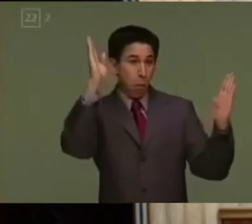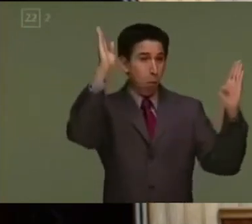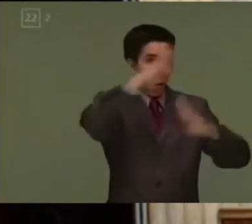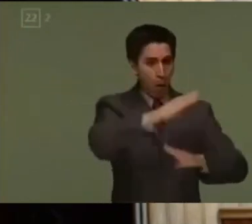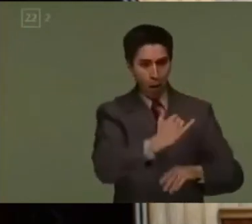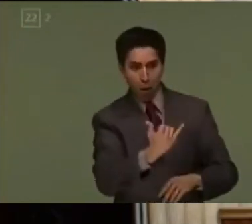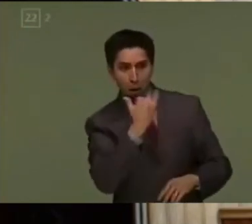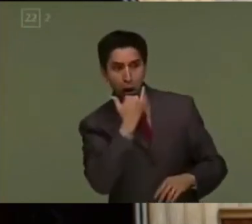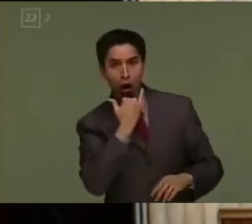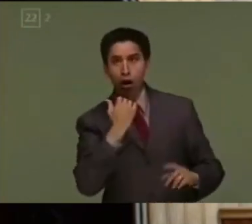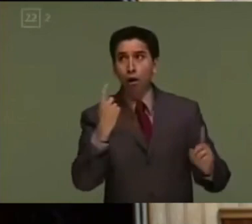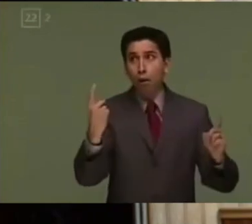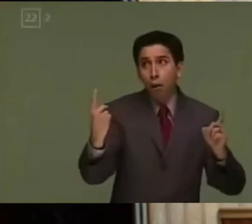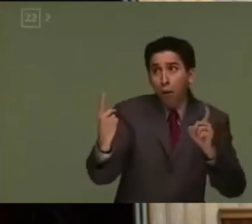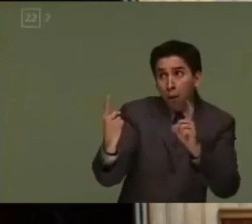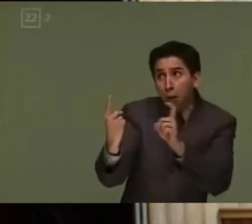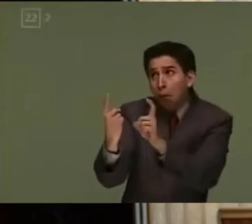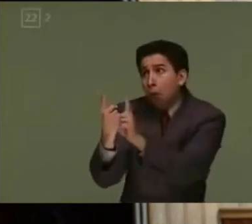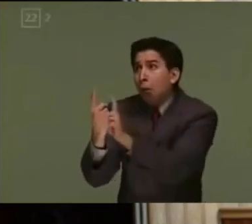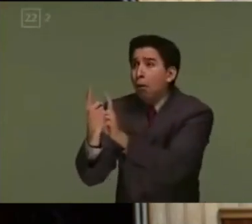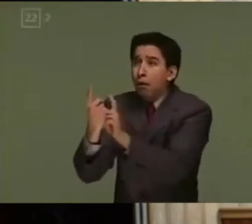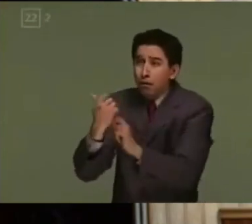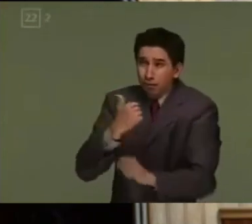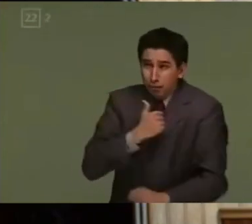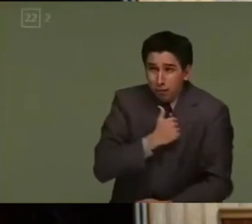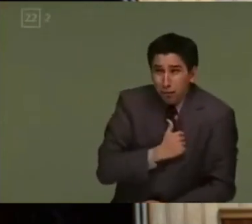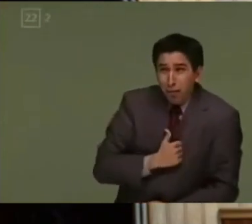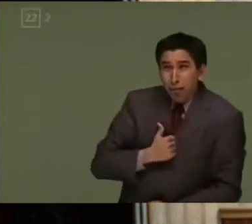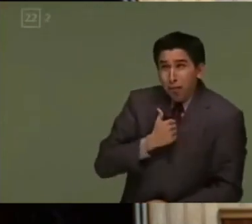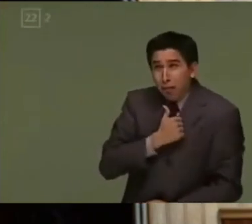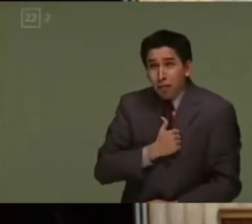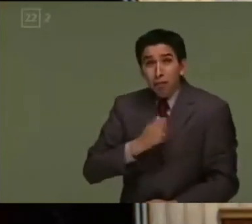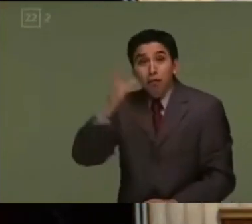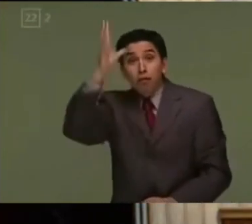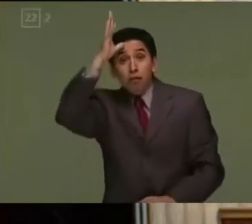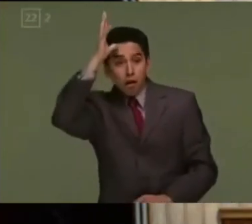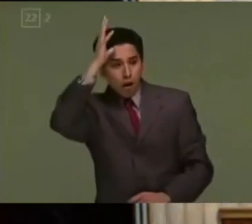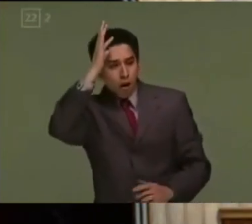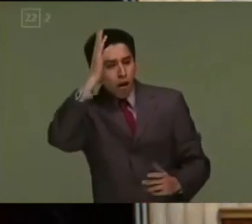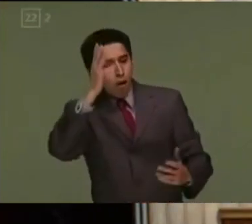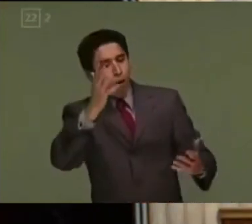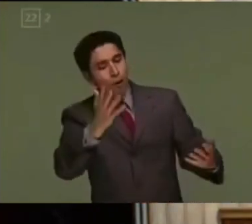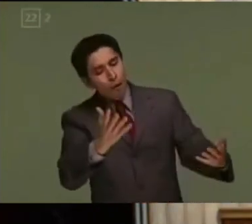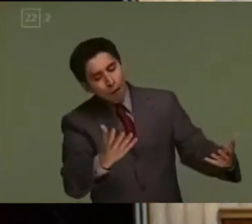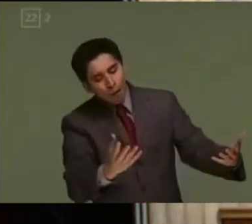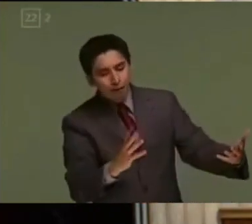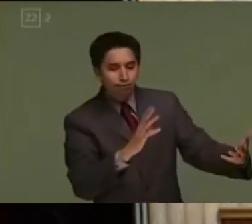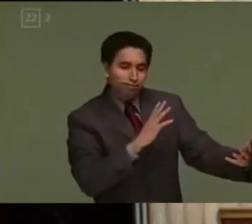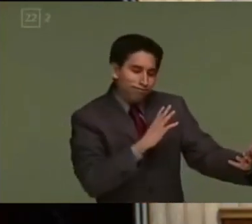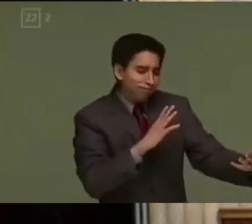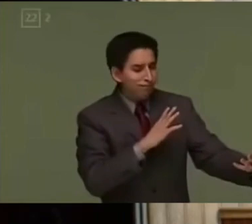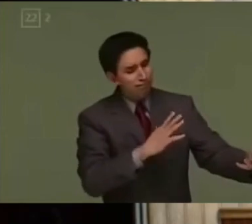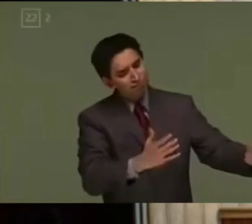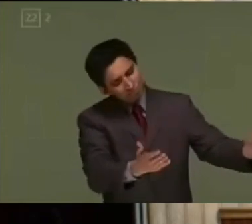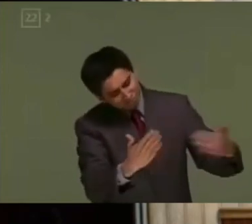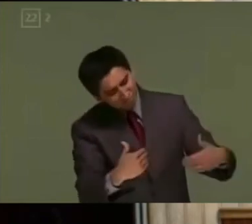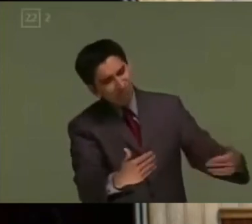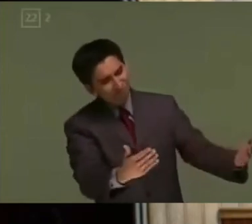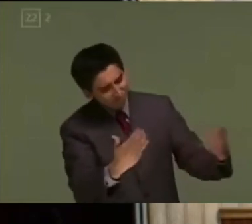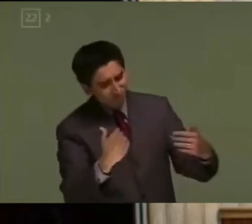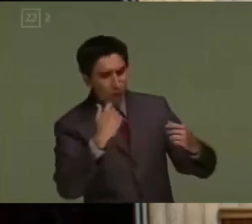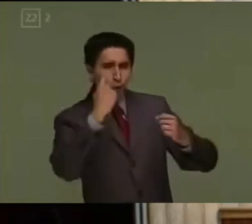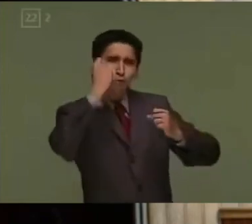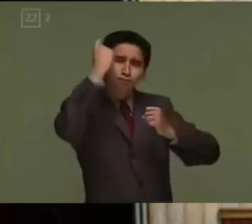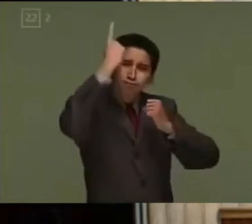not to take transfusions. Jehovah God tells us. There is no reasoning from the scriptures that is against what